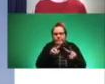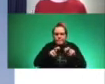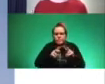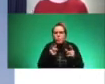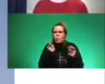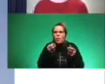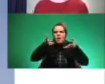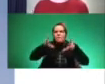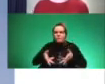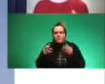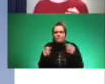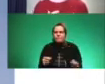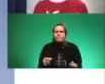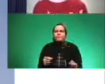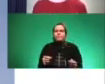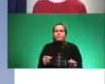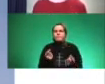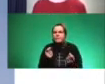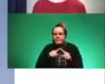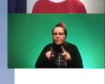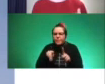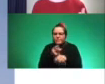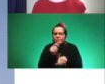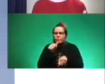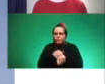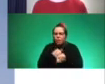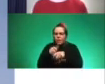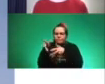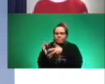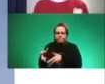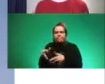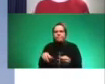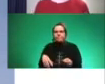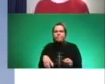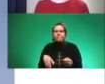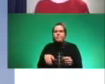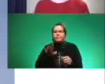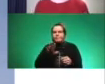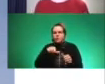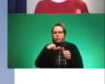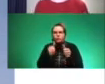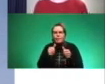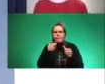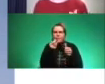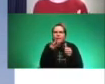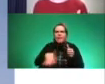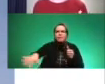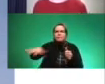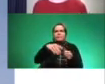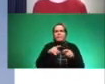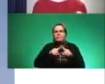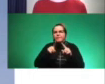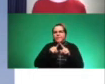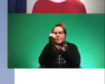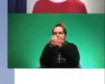left behind and the kinds of rocks that it leaves, the shape of the landscape, and all the evidence that tells